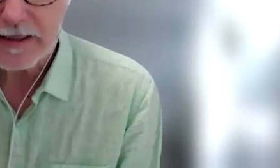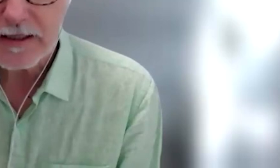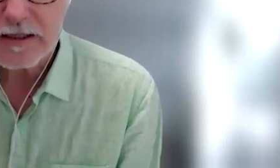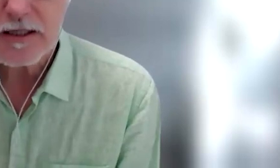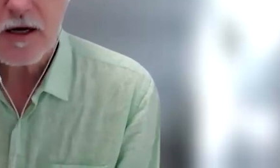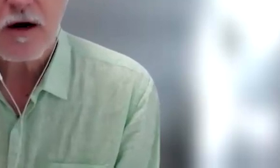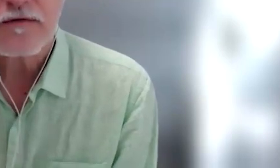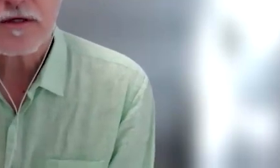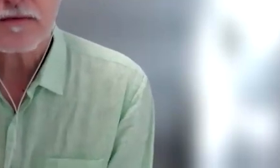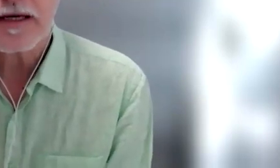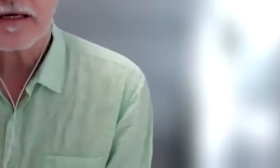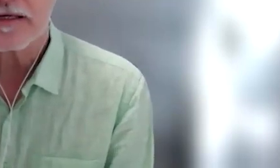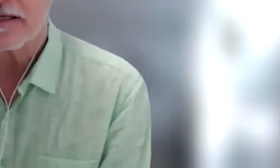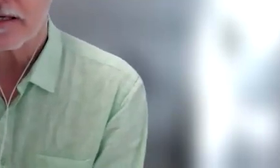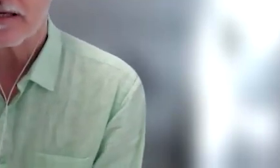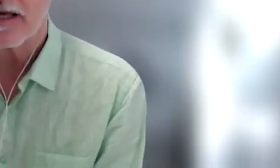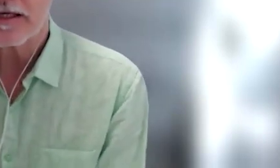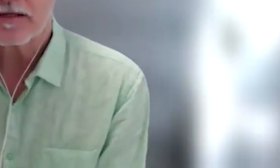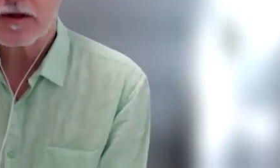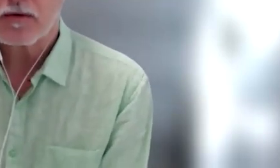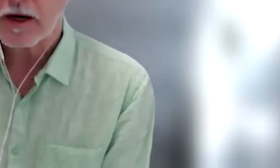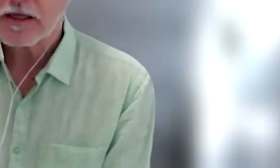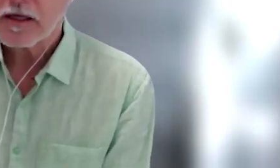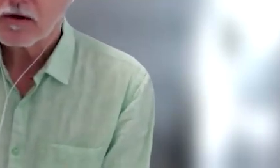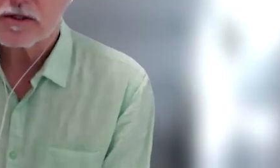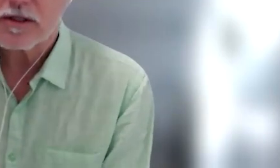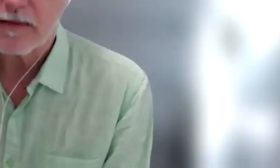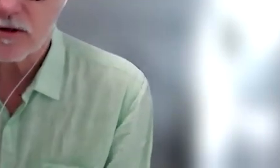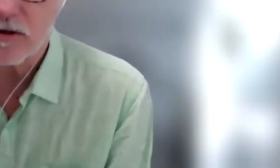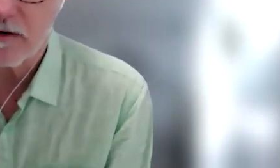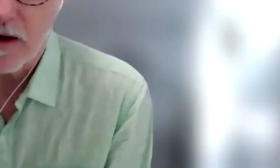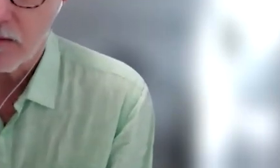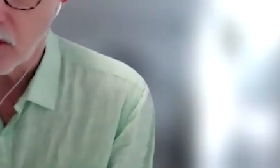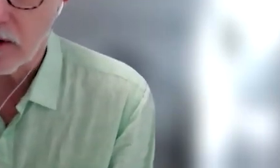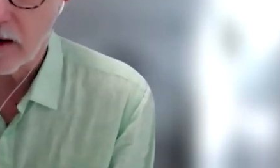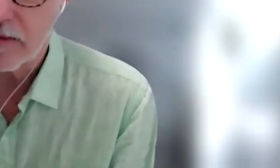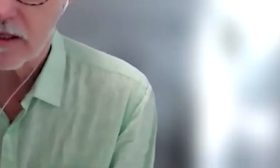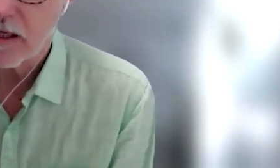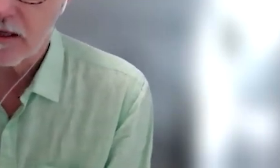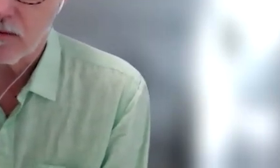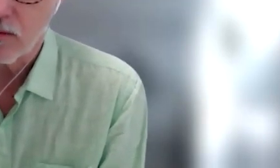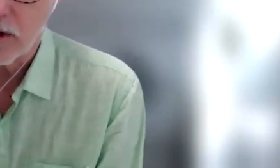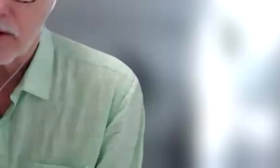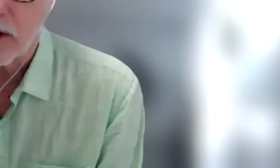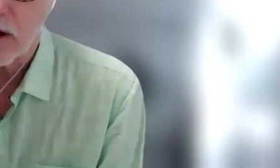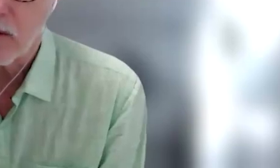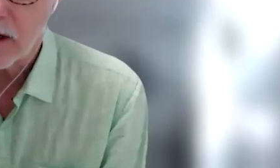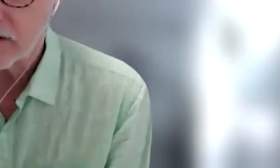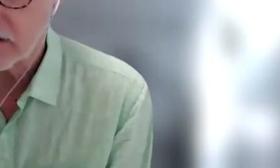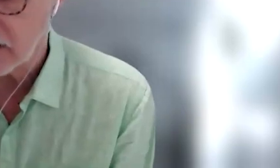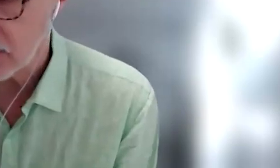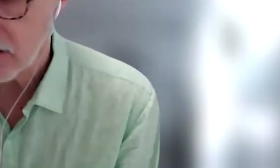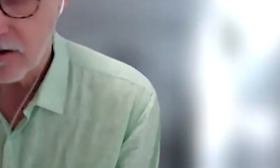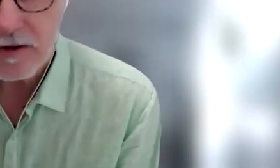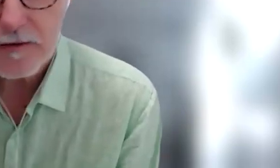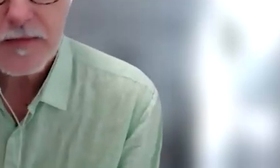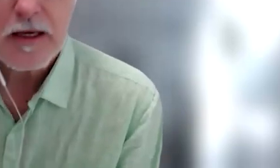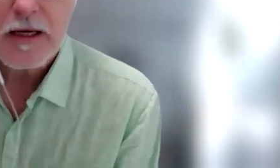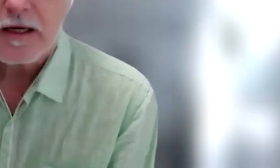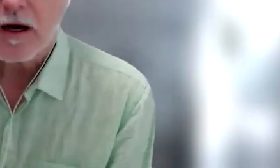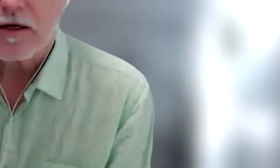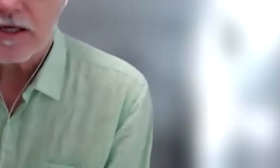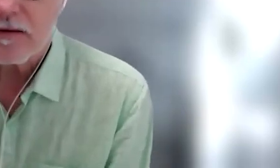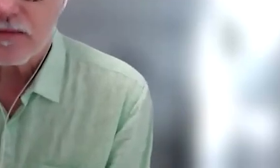have two panelists. Our first panelist is Elizabeth White, who is the manager of programs with Work Wellness